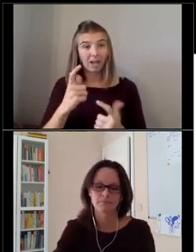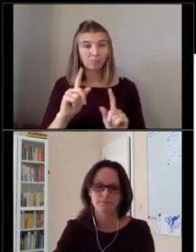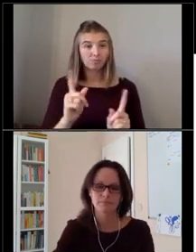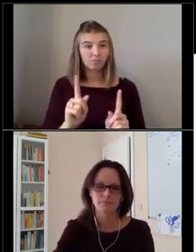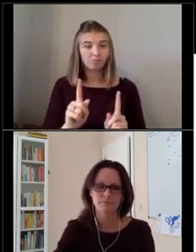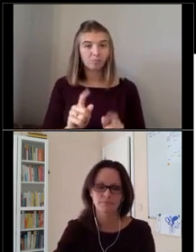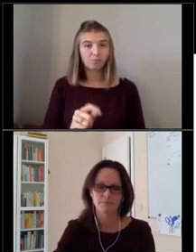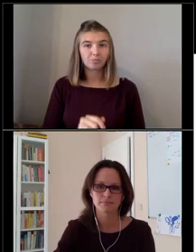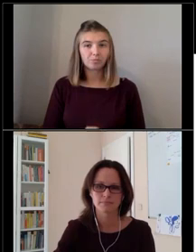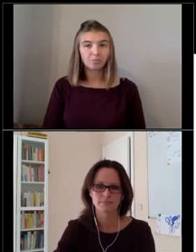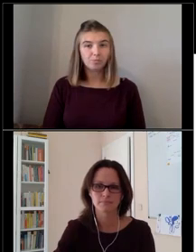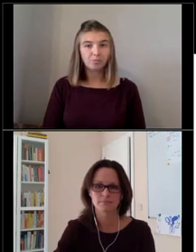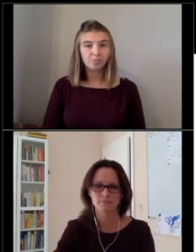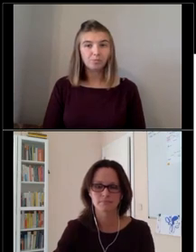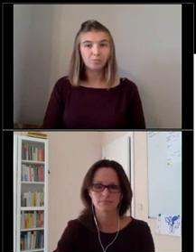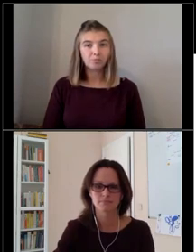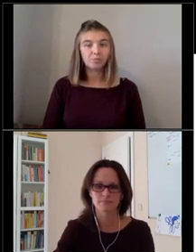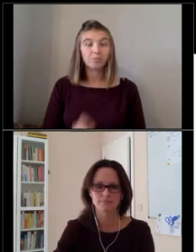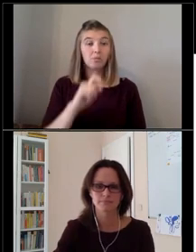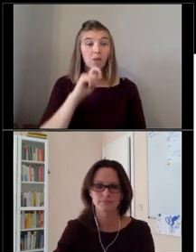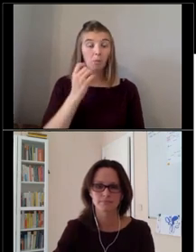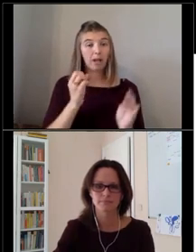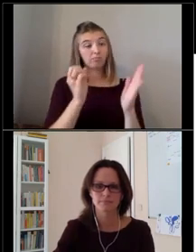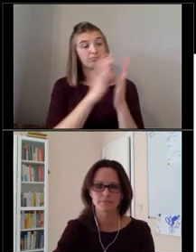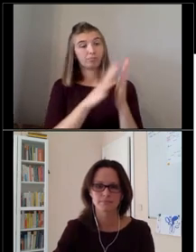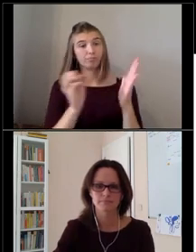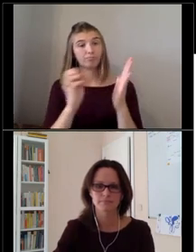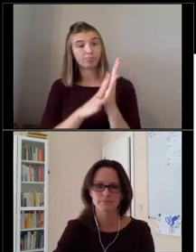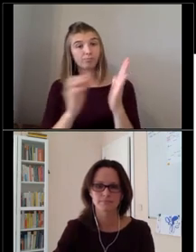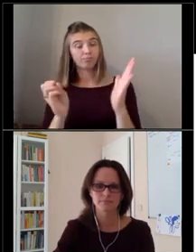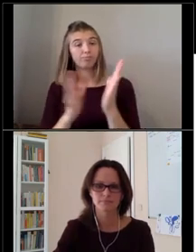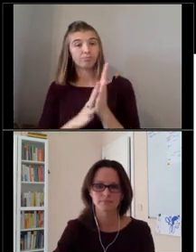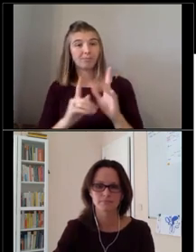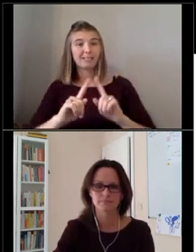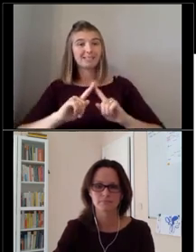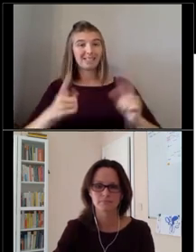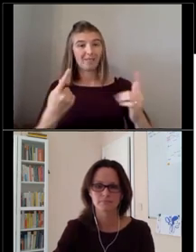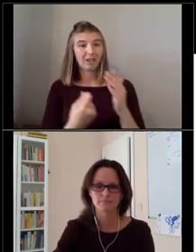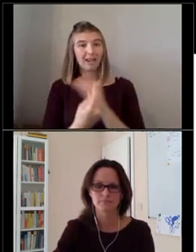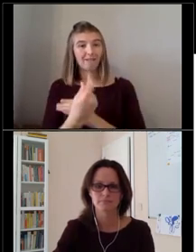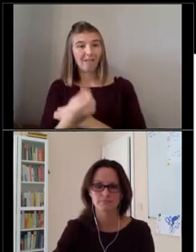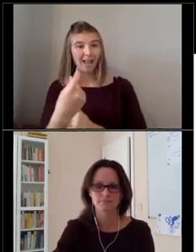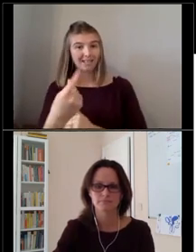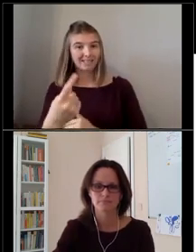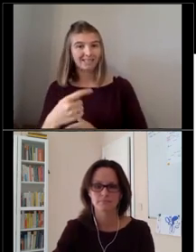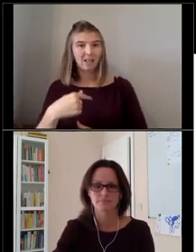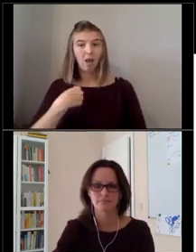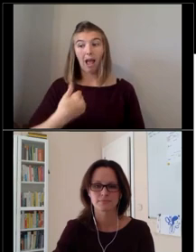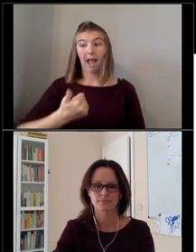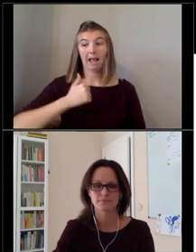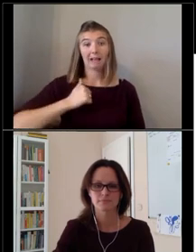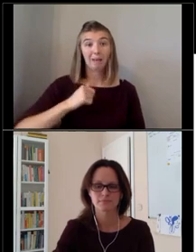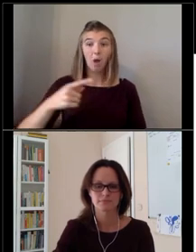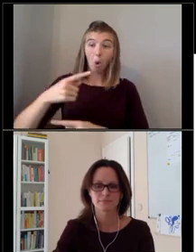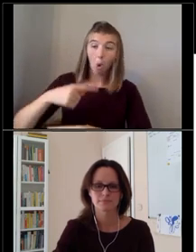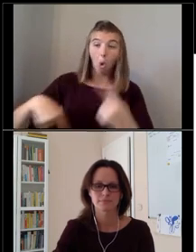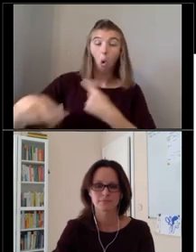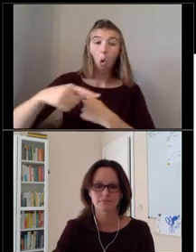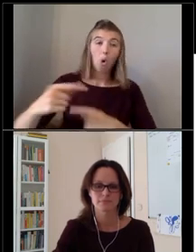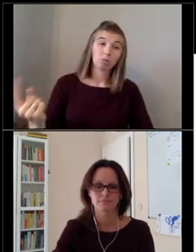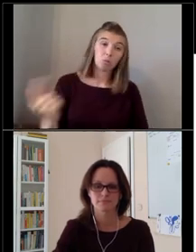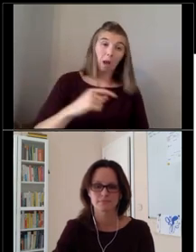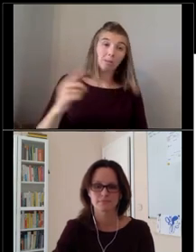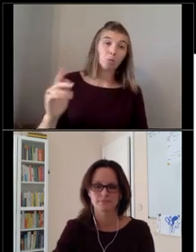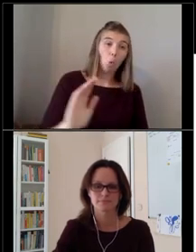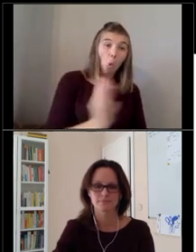tends to work is that put a variety of things on and not expect everyone to turn up for every one of them. So you put a variety of things on, and those